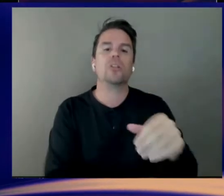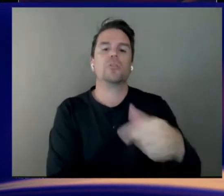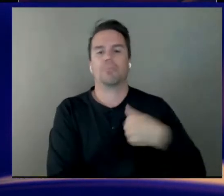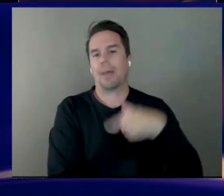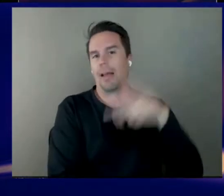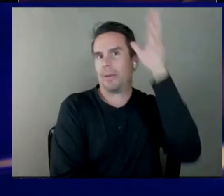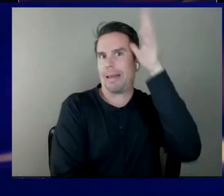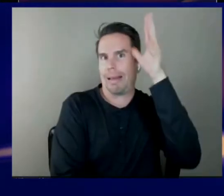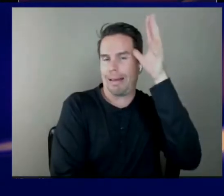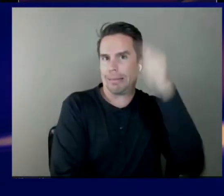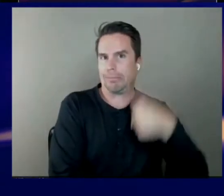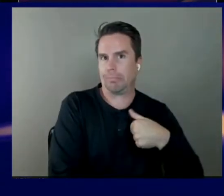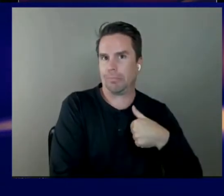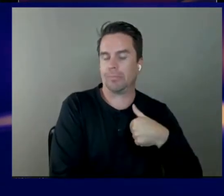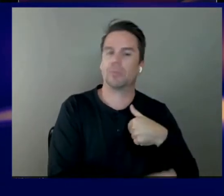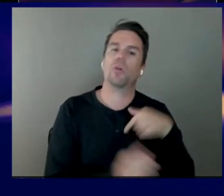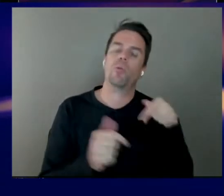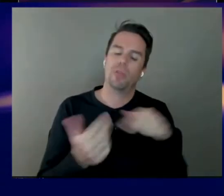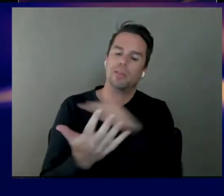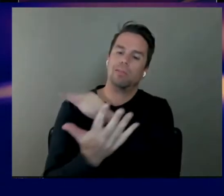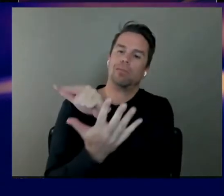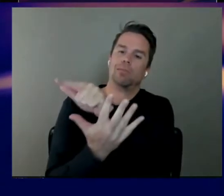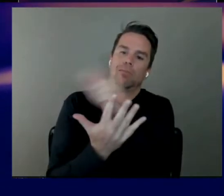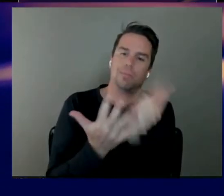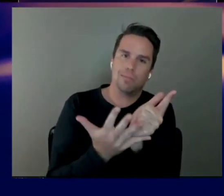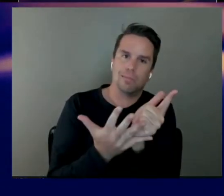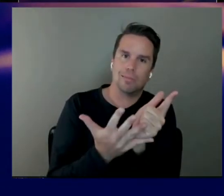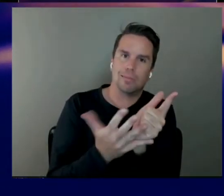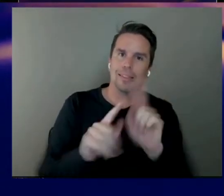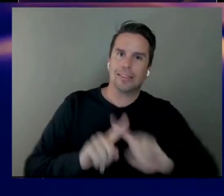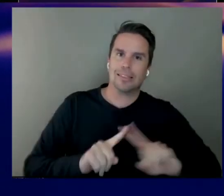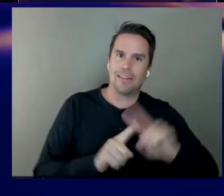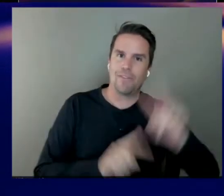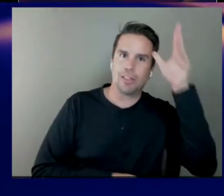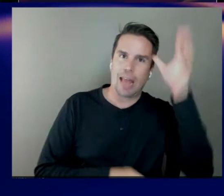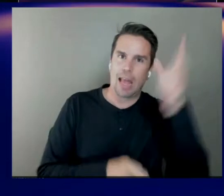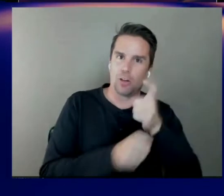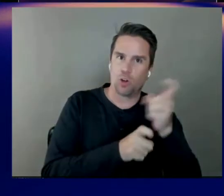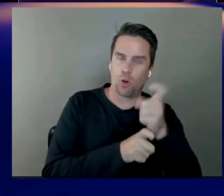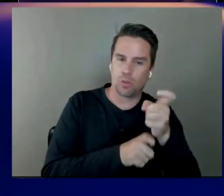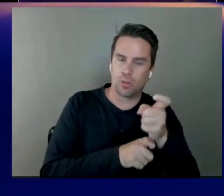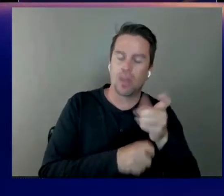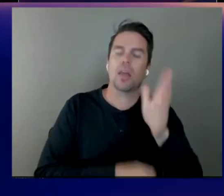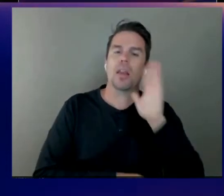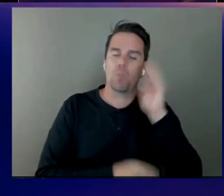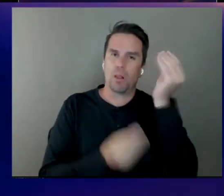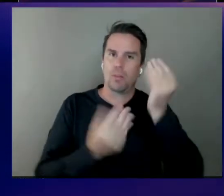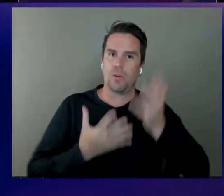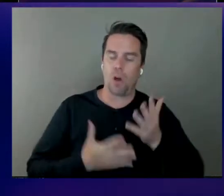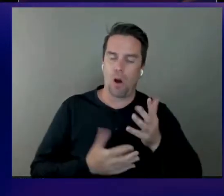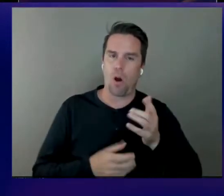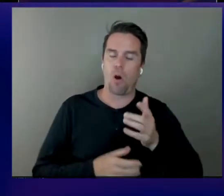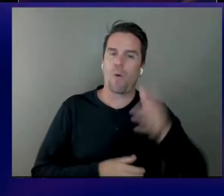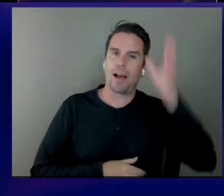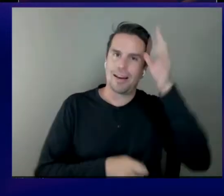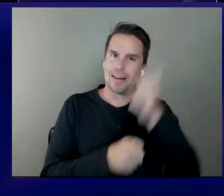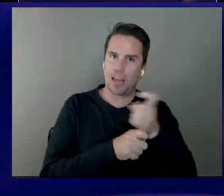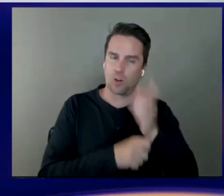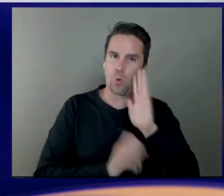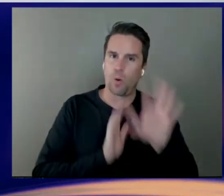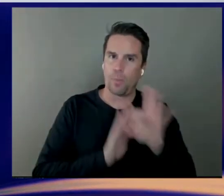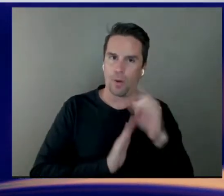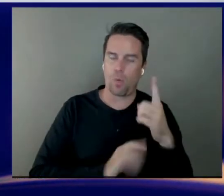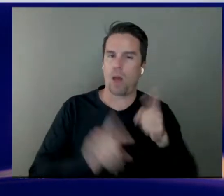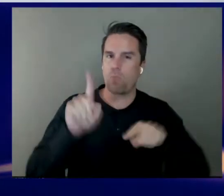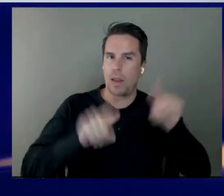it goes through a list of dad jokes, and it'll tell a dad joke. It'll select one randomly, and it'll tell a dad joke, okay? So